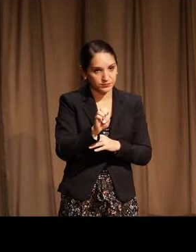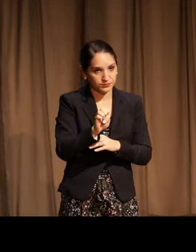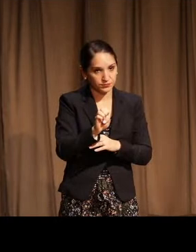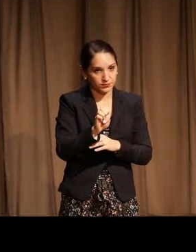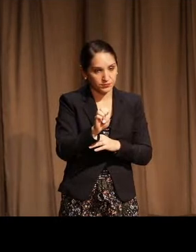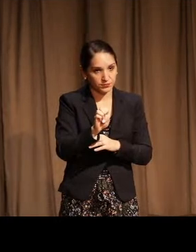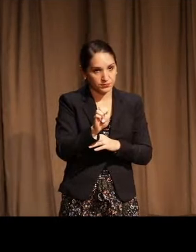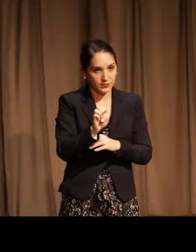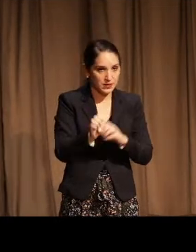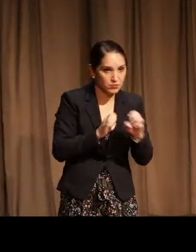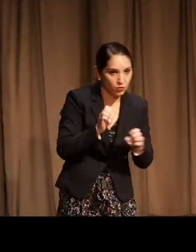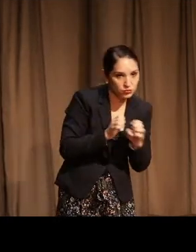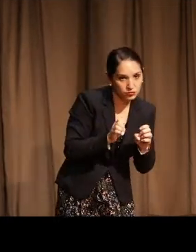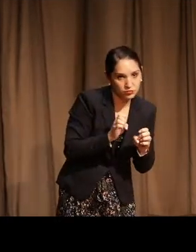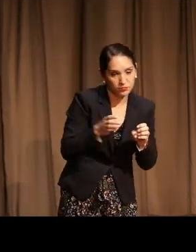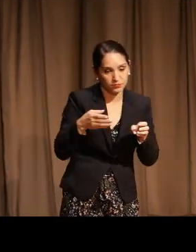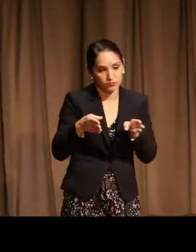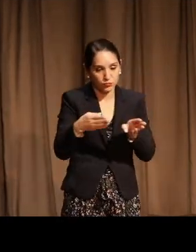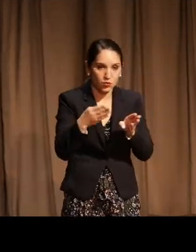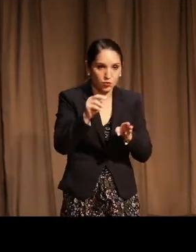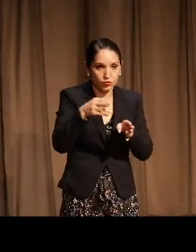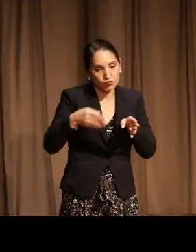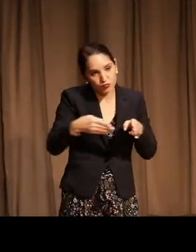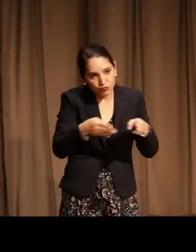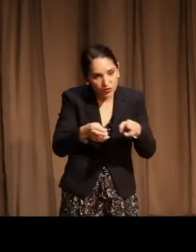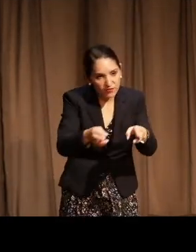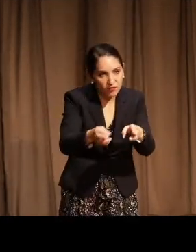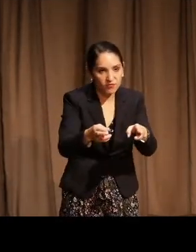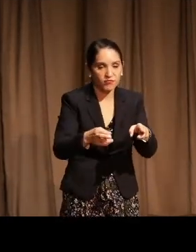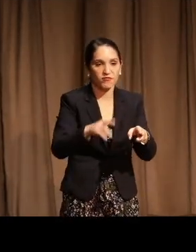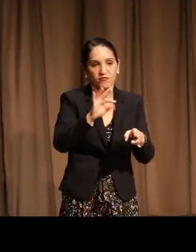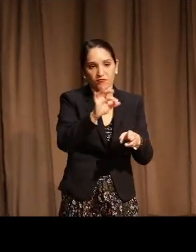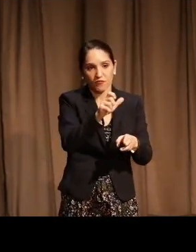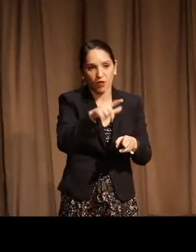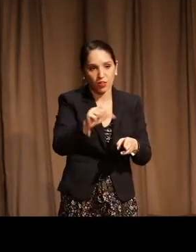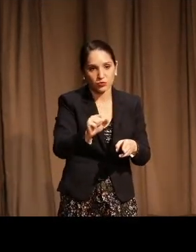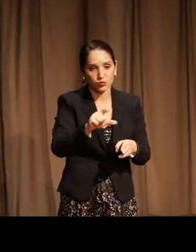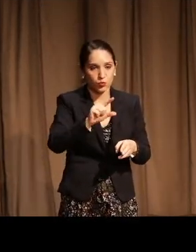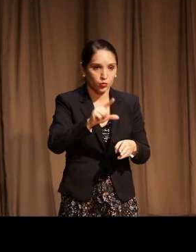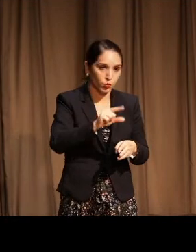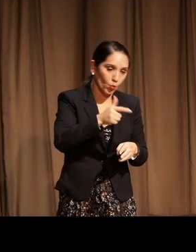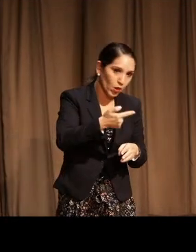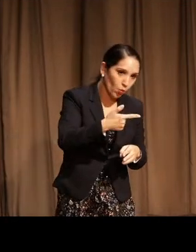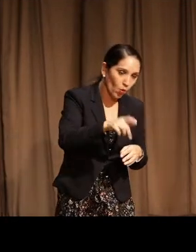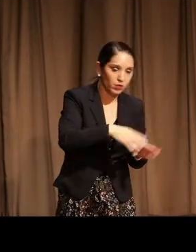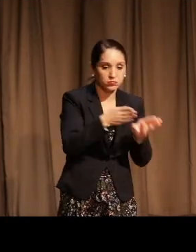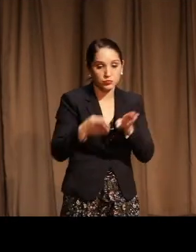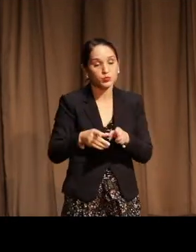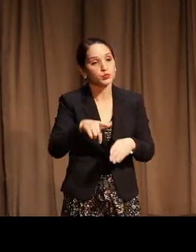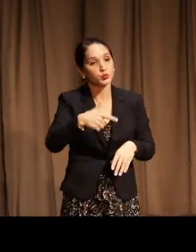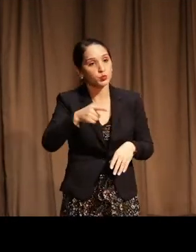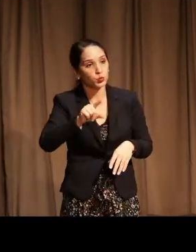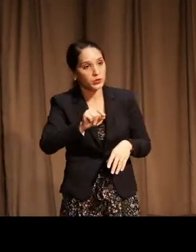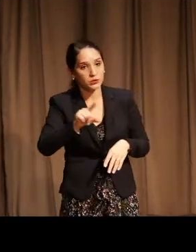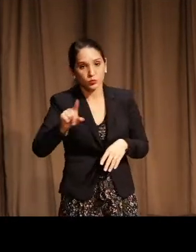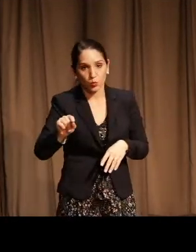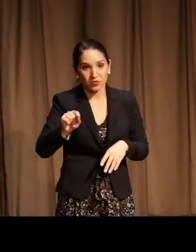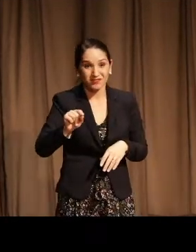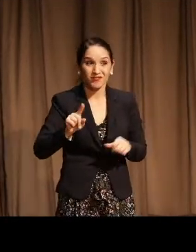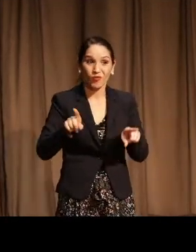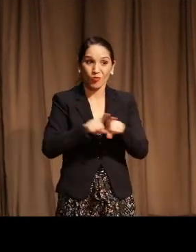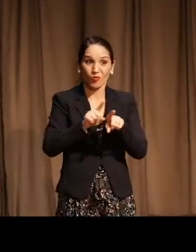the Bank of the River Falls, 2021, My Body, My Rules, 2020, and the museum's